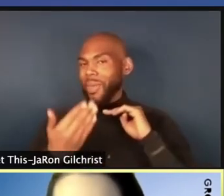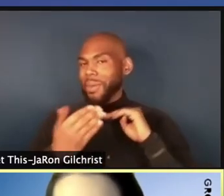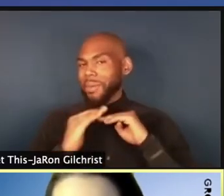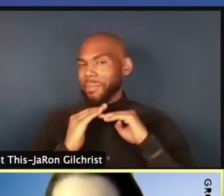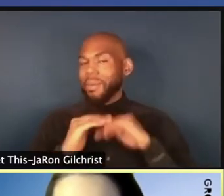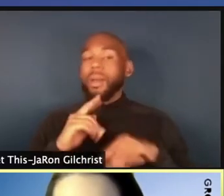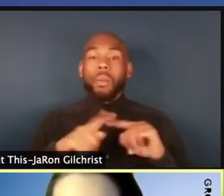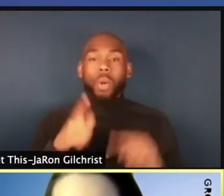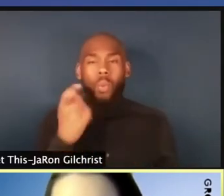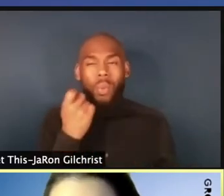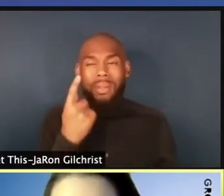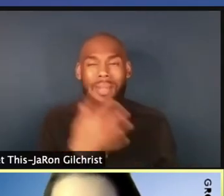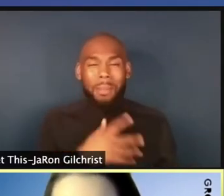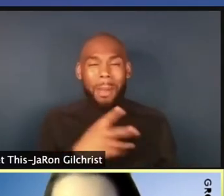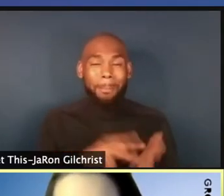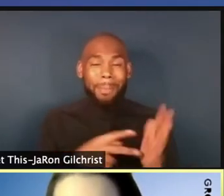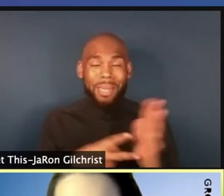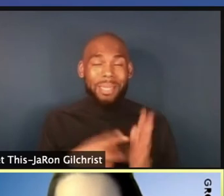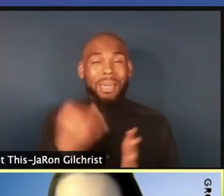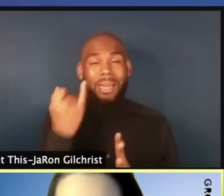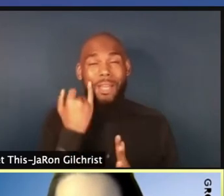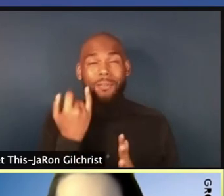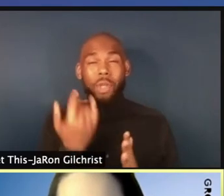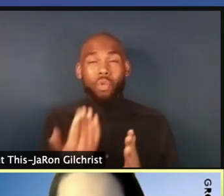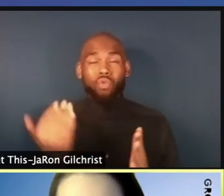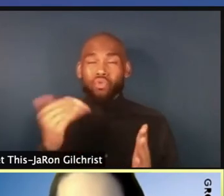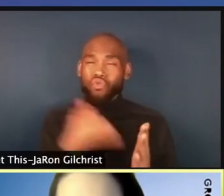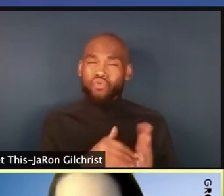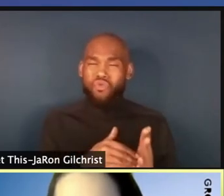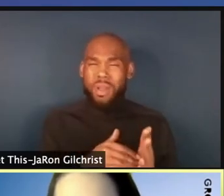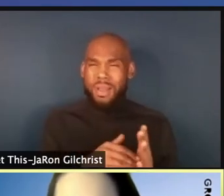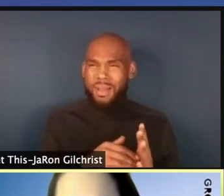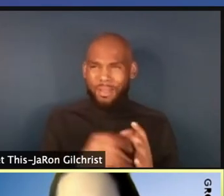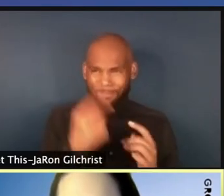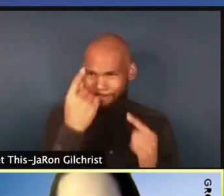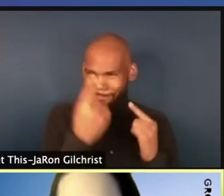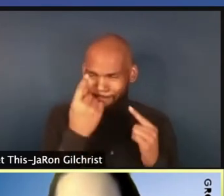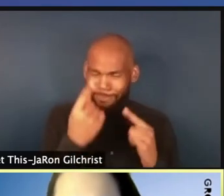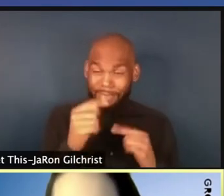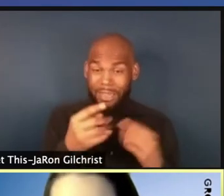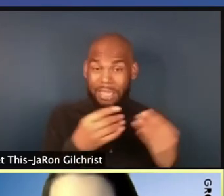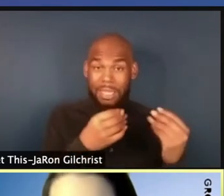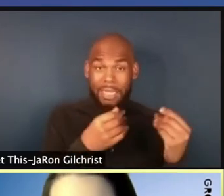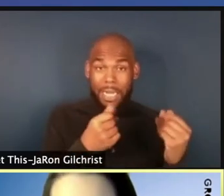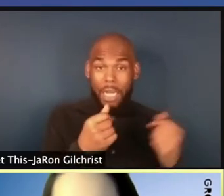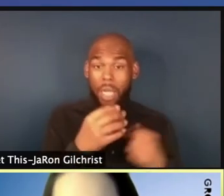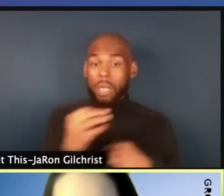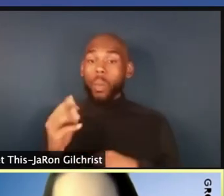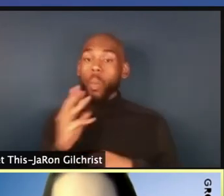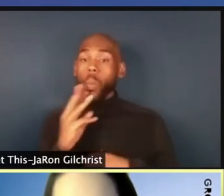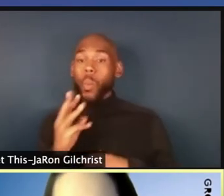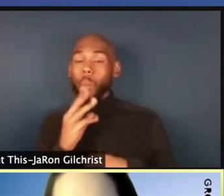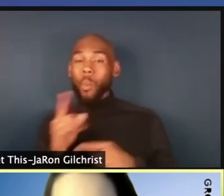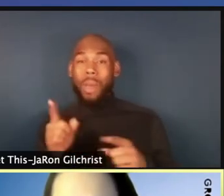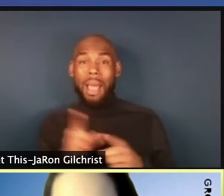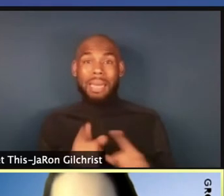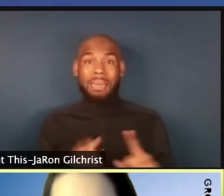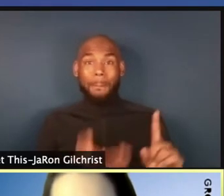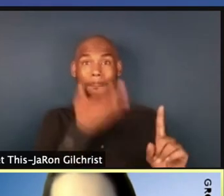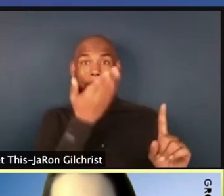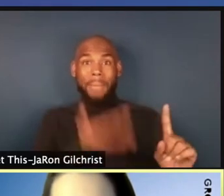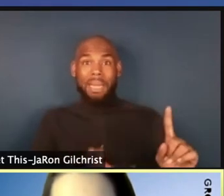take my meaning? Like, if you reorient to land and water as beings that can